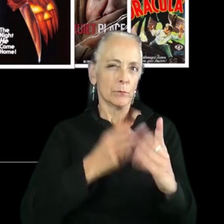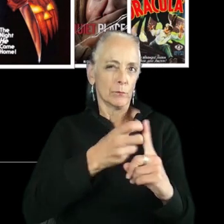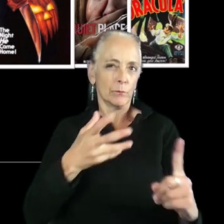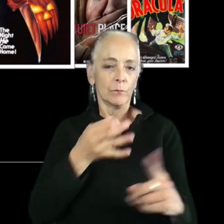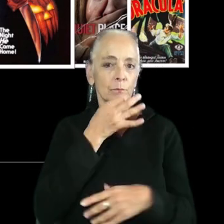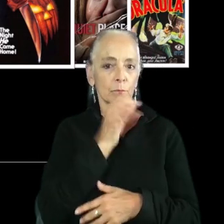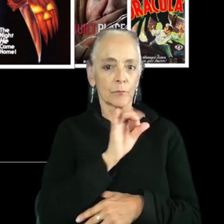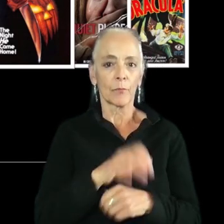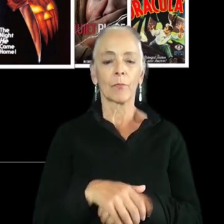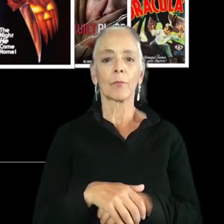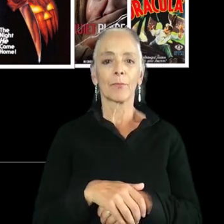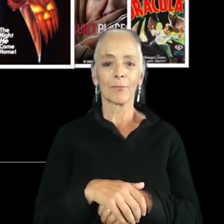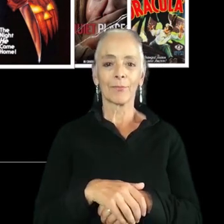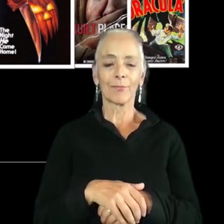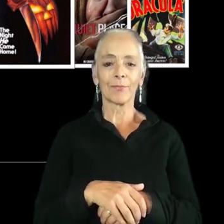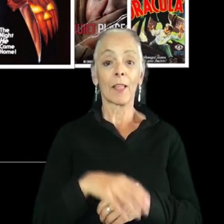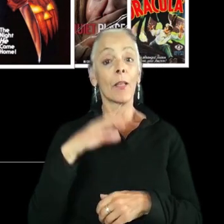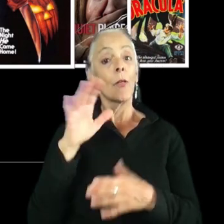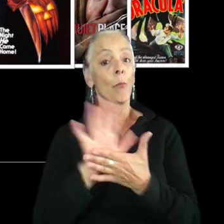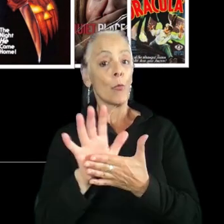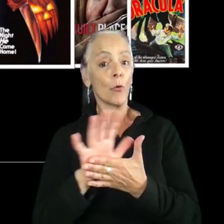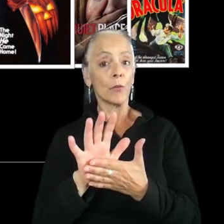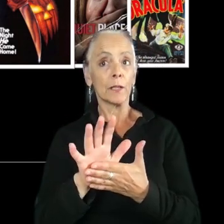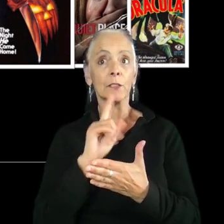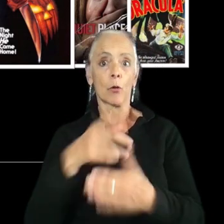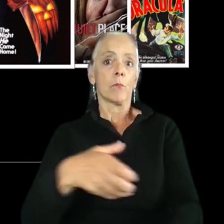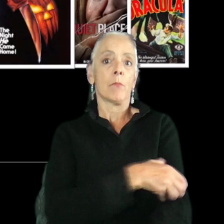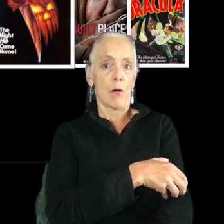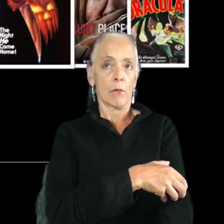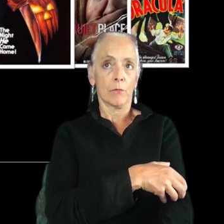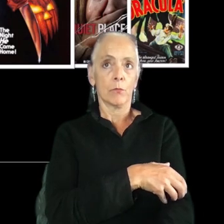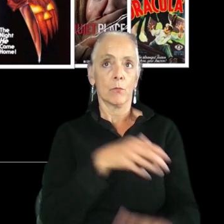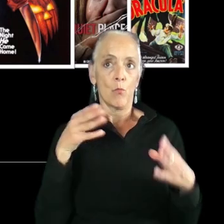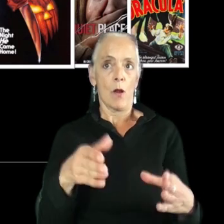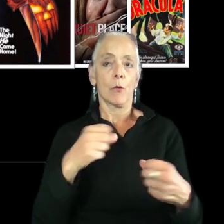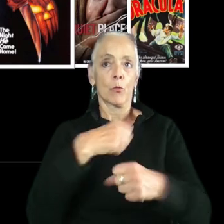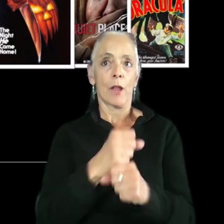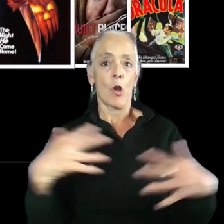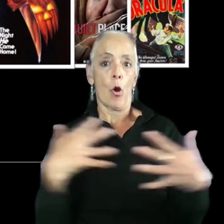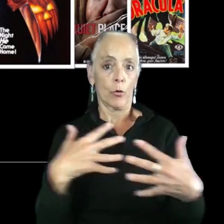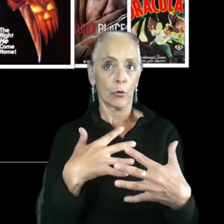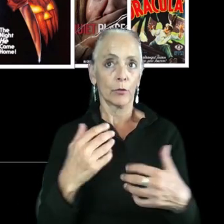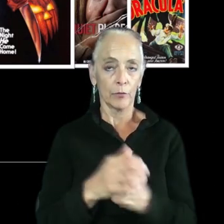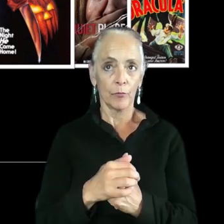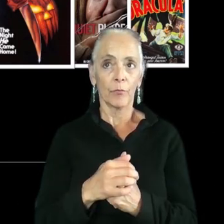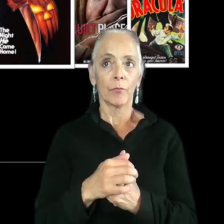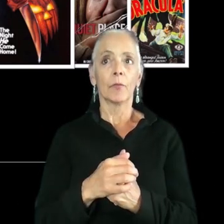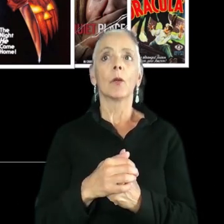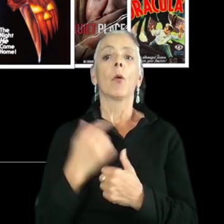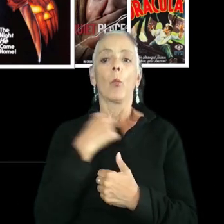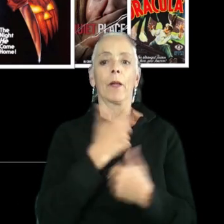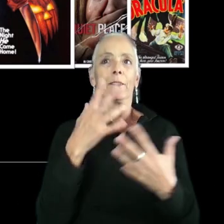little bit but um you know movies are a very very powerful way to uh you know create horror content and we've seen a